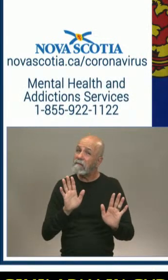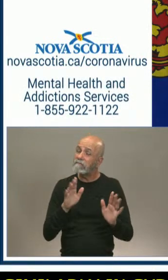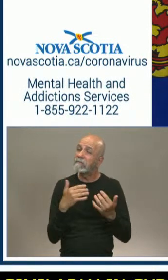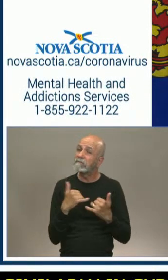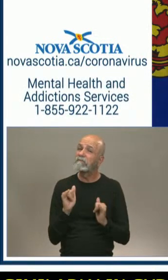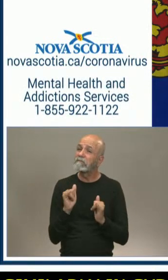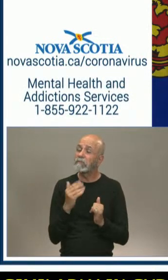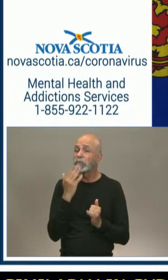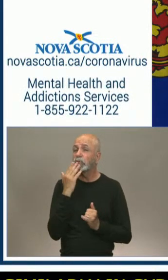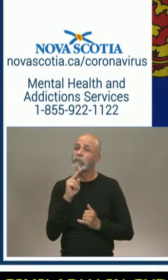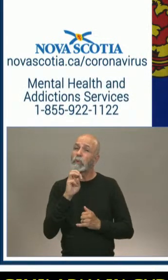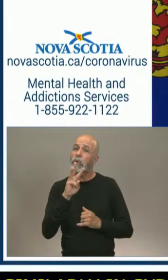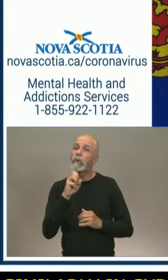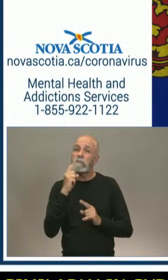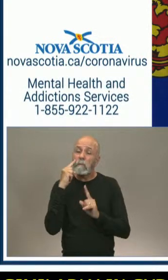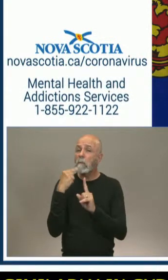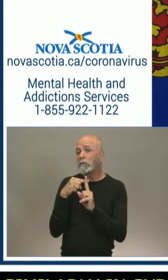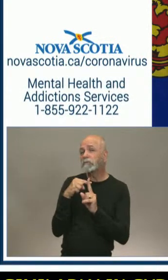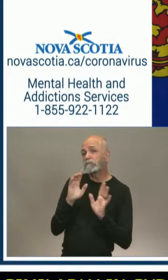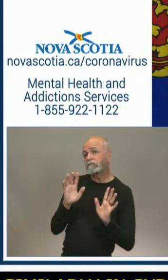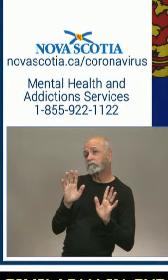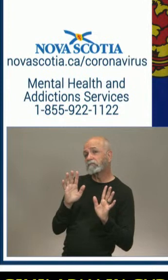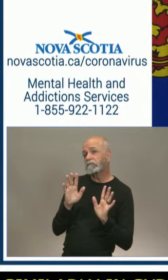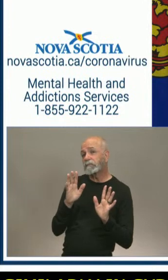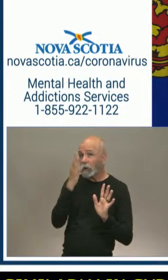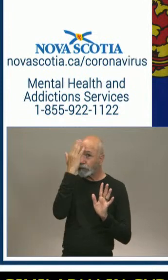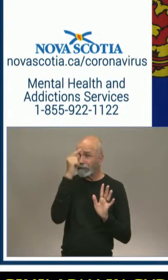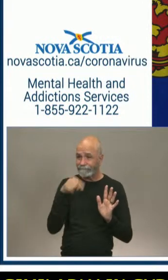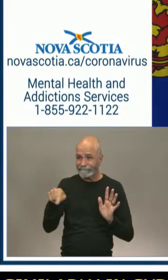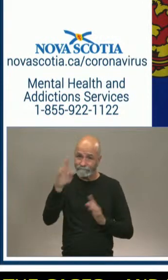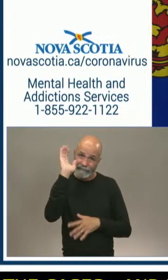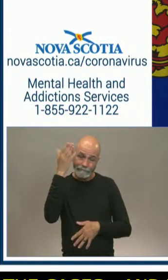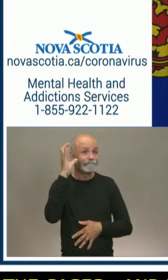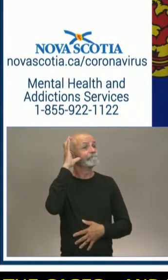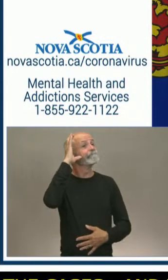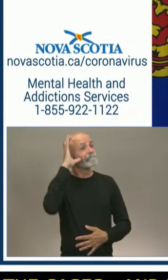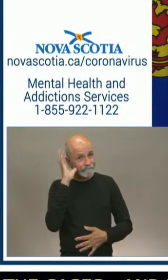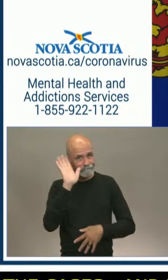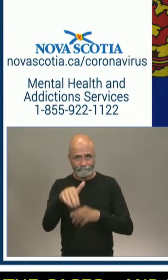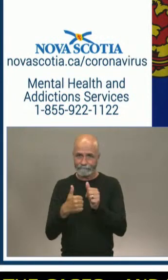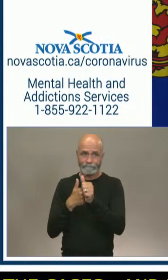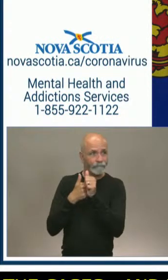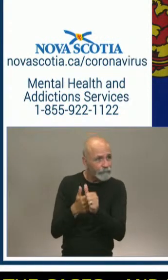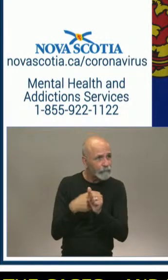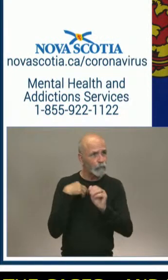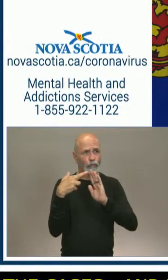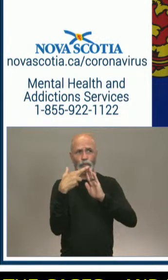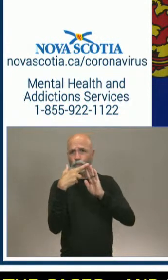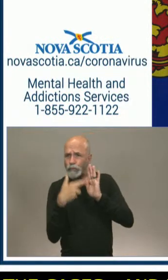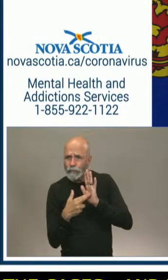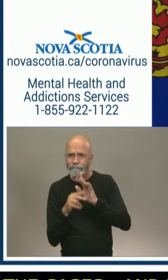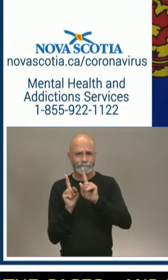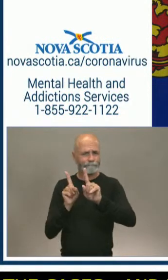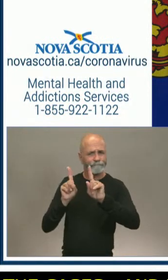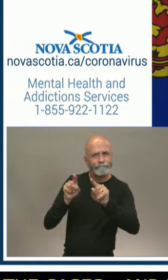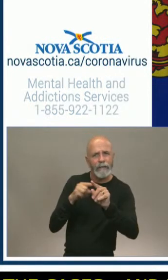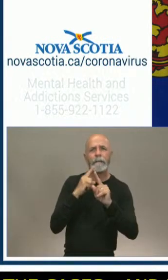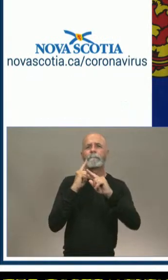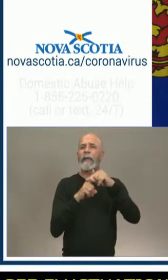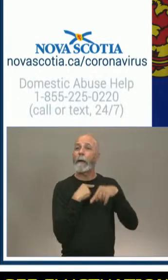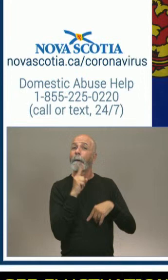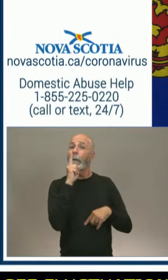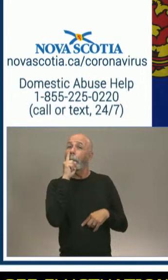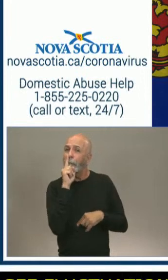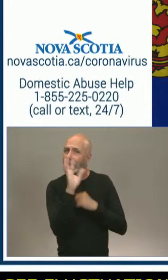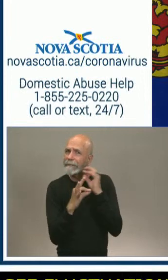it's thanks to all of you for following the protocols over the last little while and for continuing to get tested. Testing does continue to be